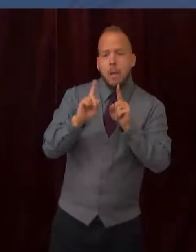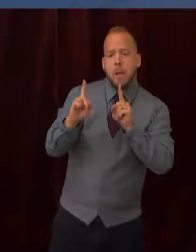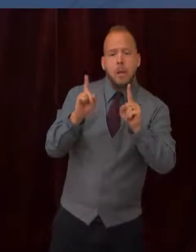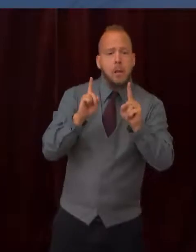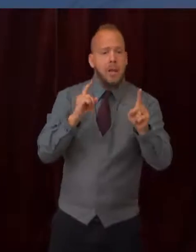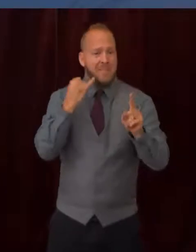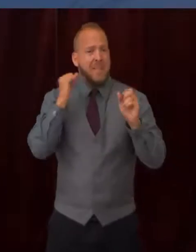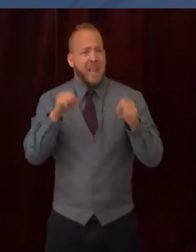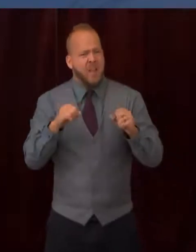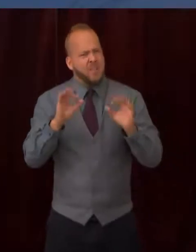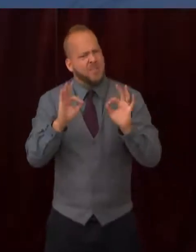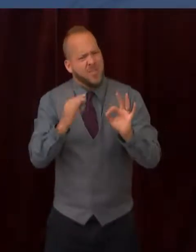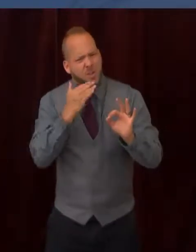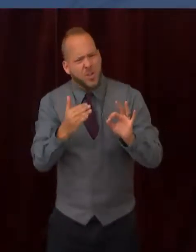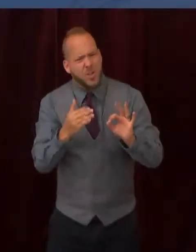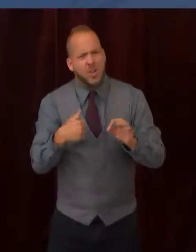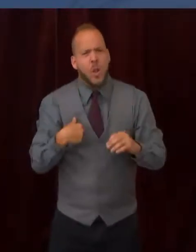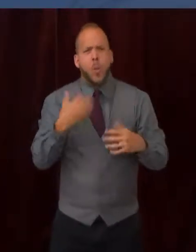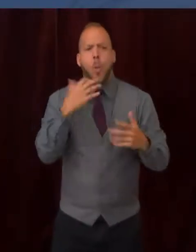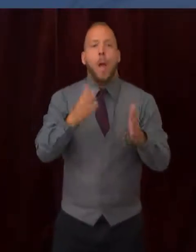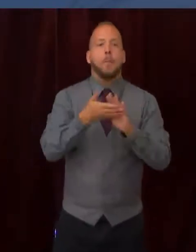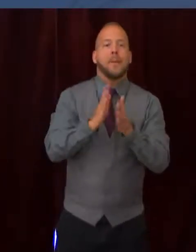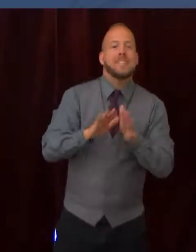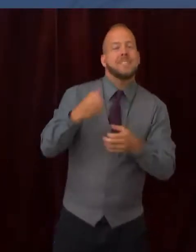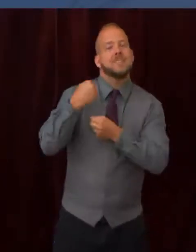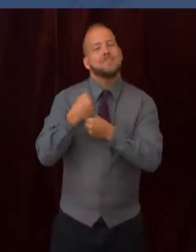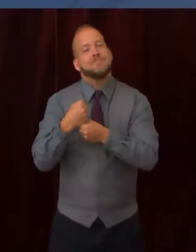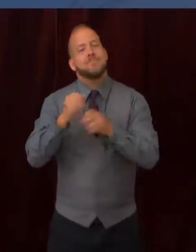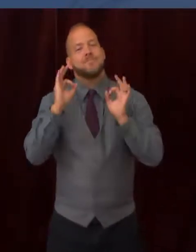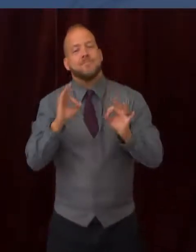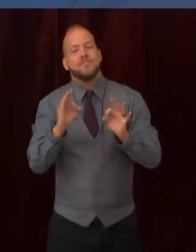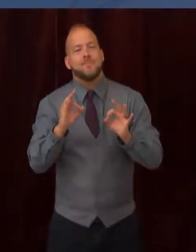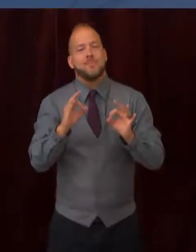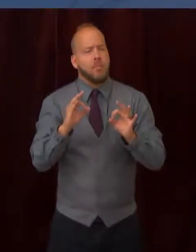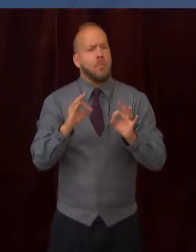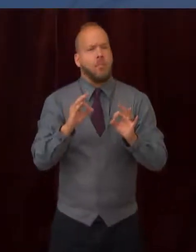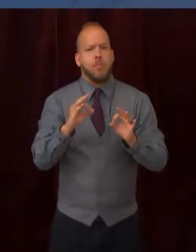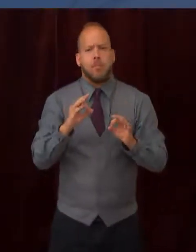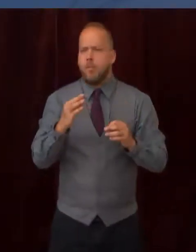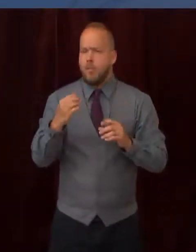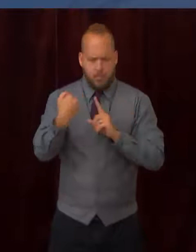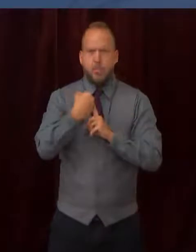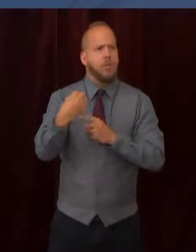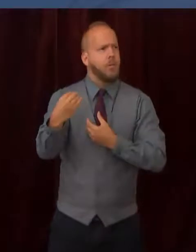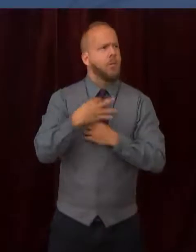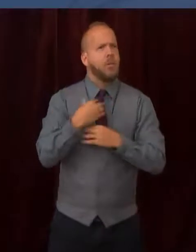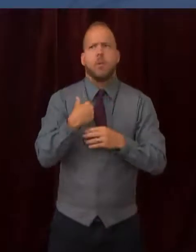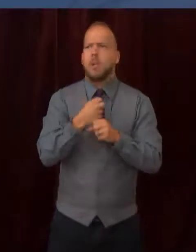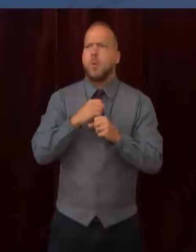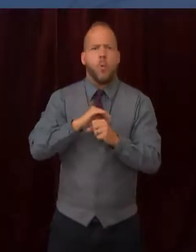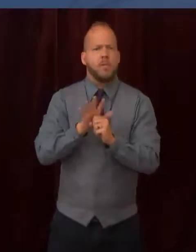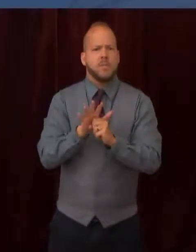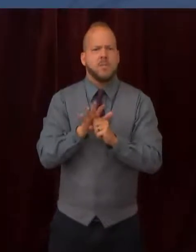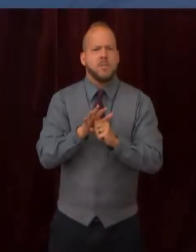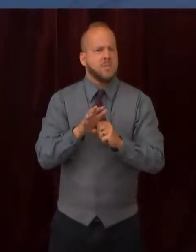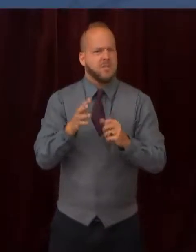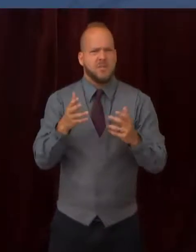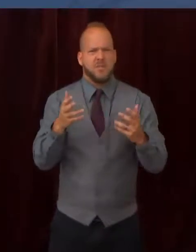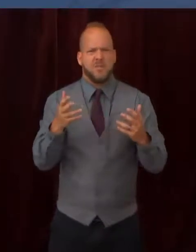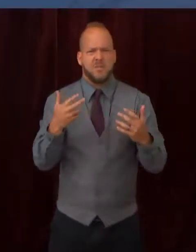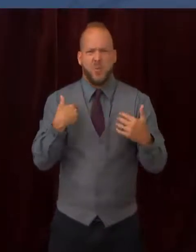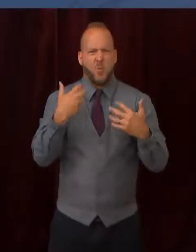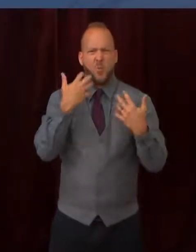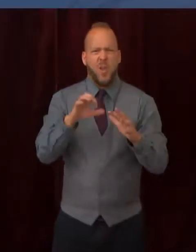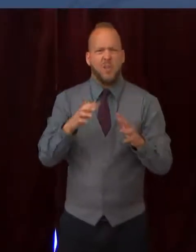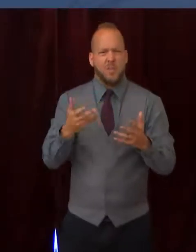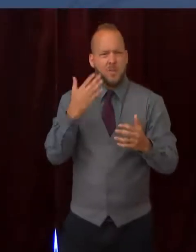peaceful protest that is legitimate in protesting an outrage in Minnesota could end up in fatalities due